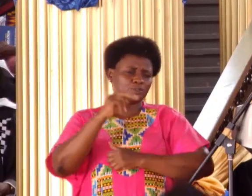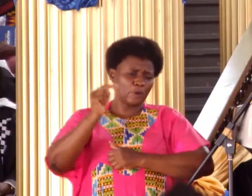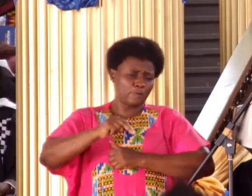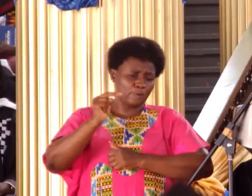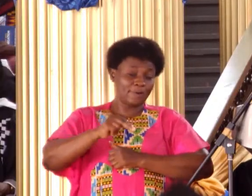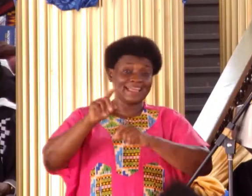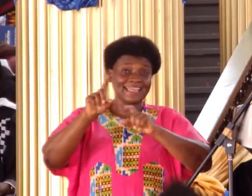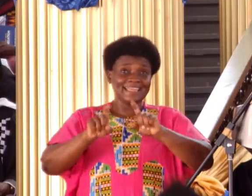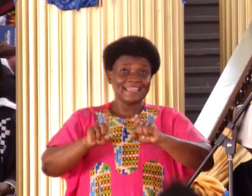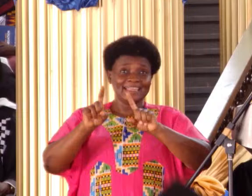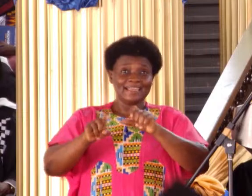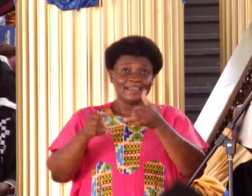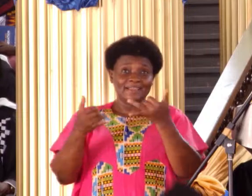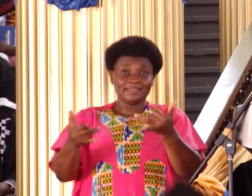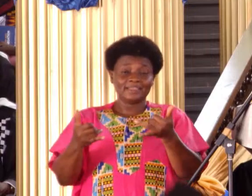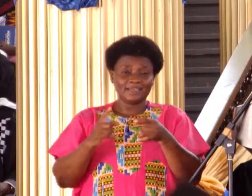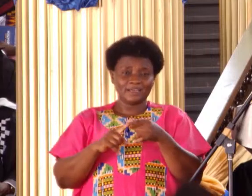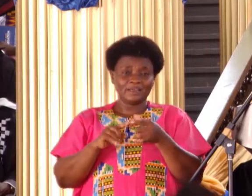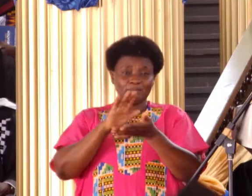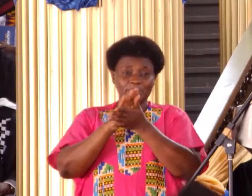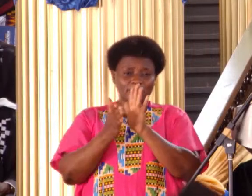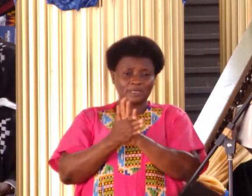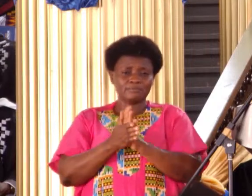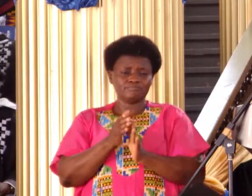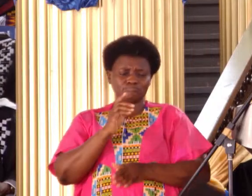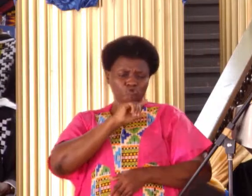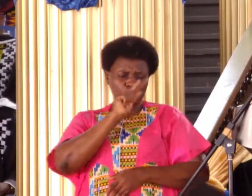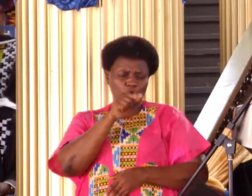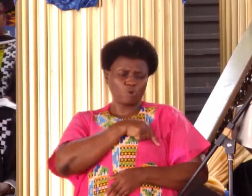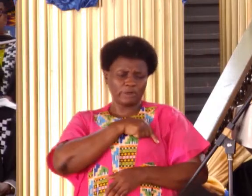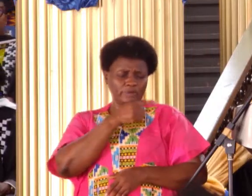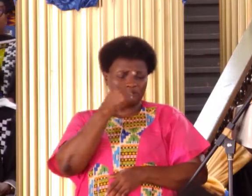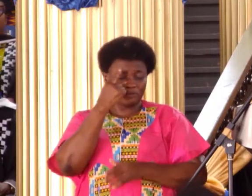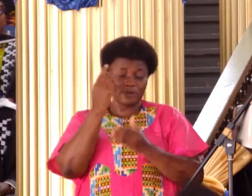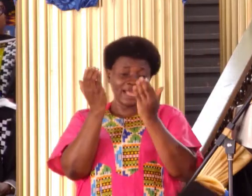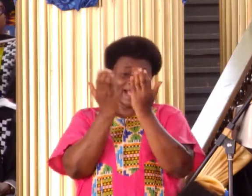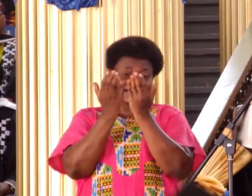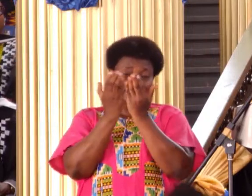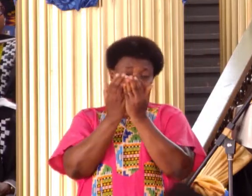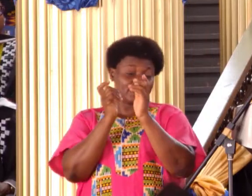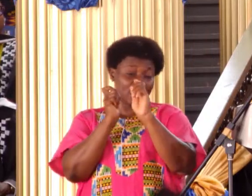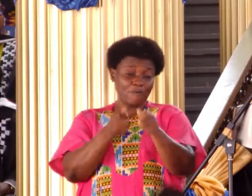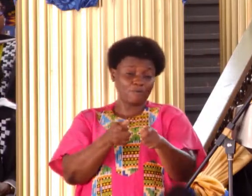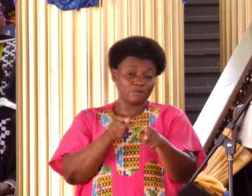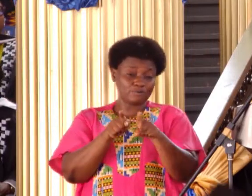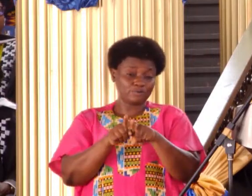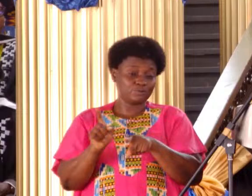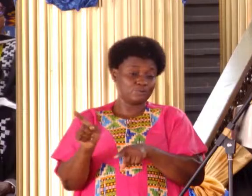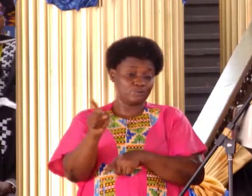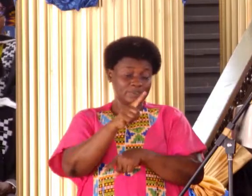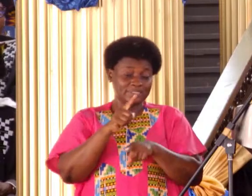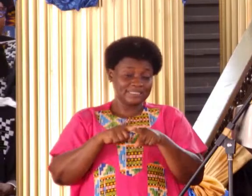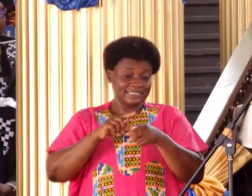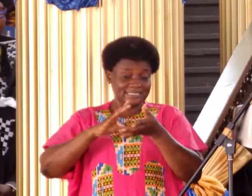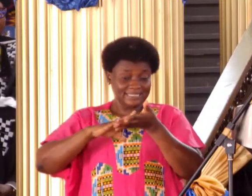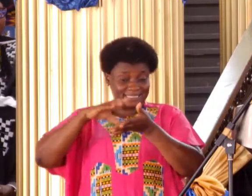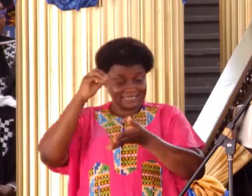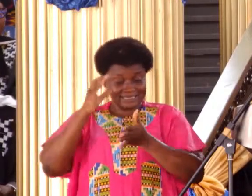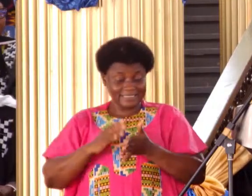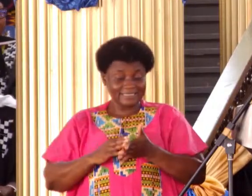examinations, have thereby become eligible for the academic awards to which their studies entitle